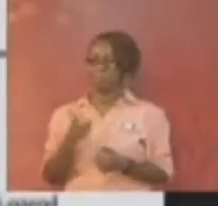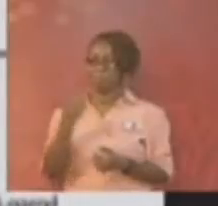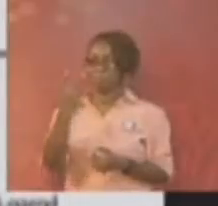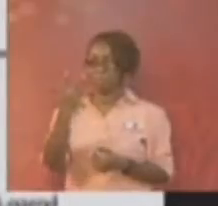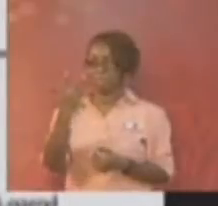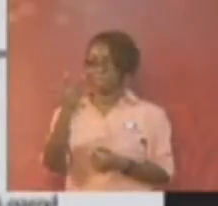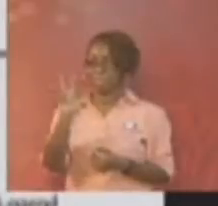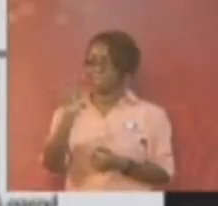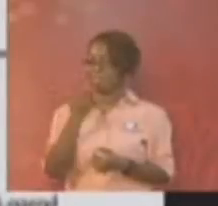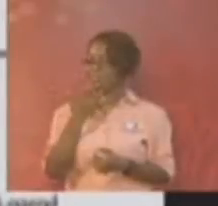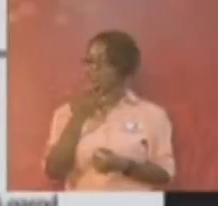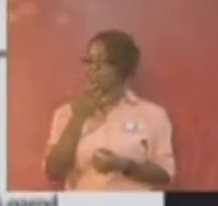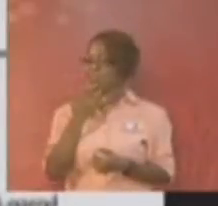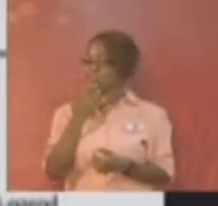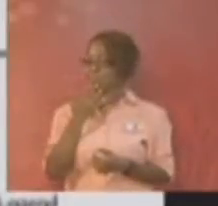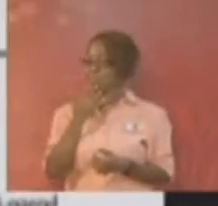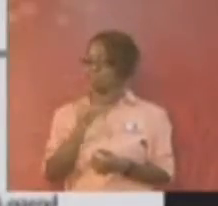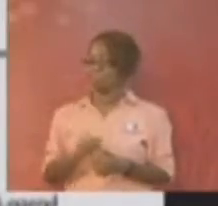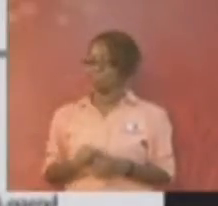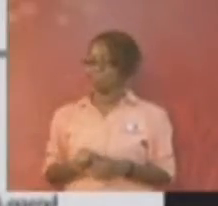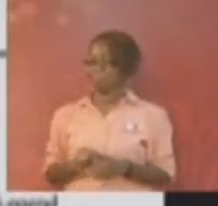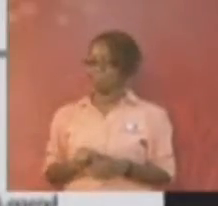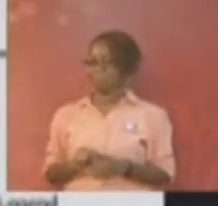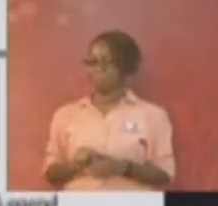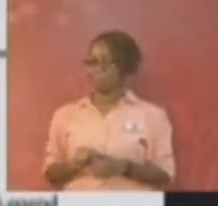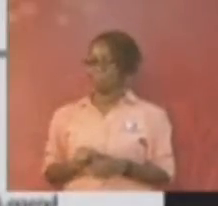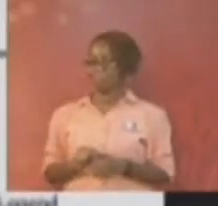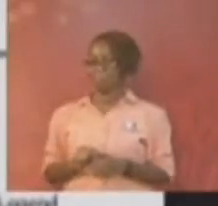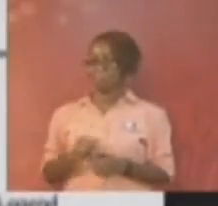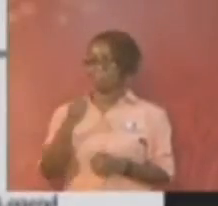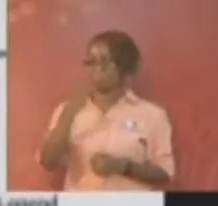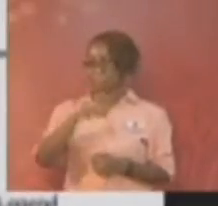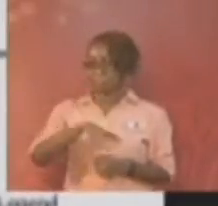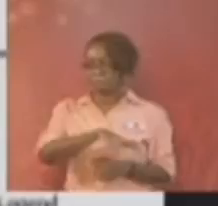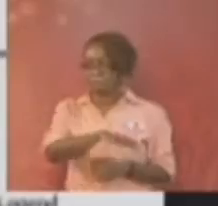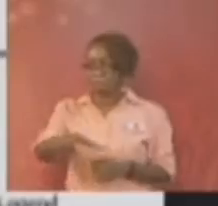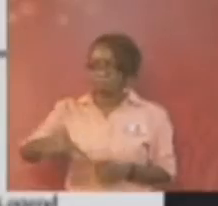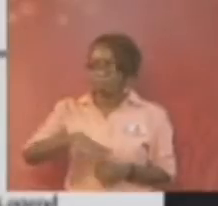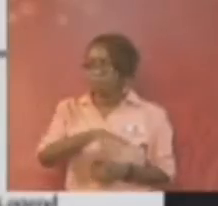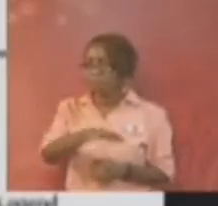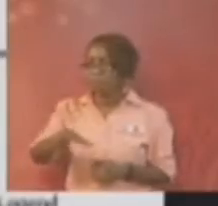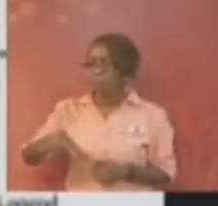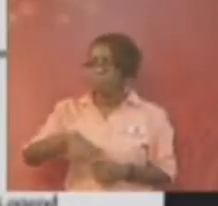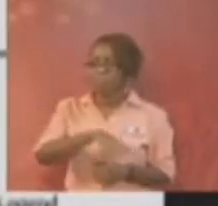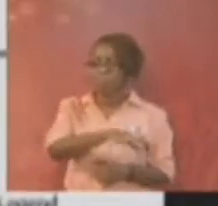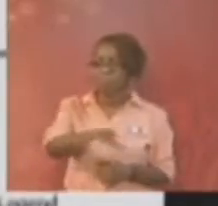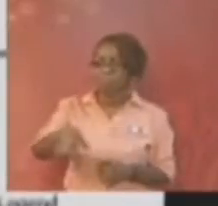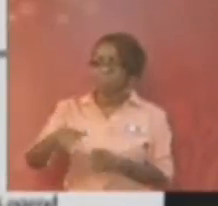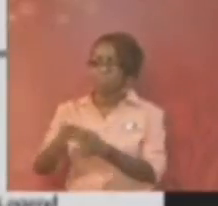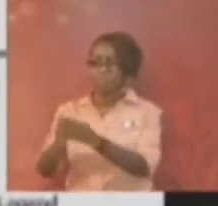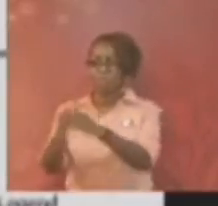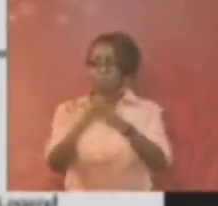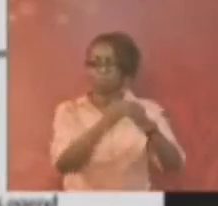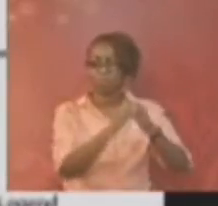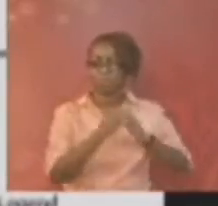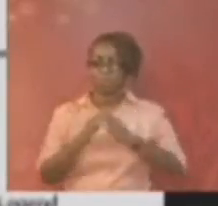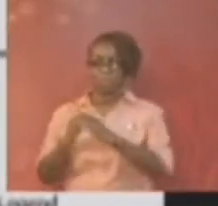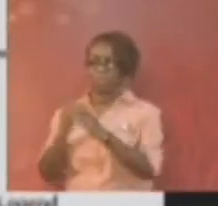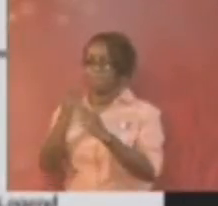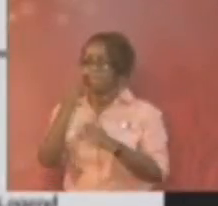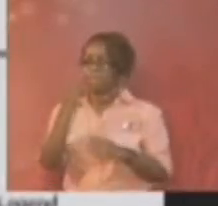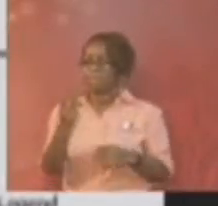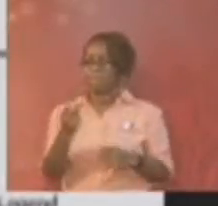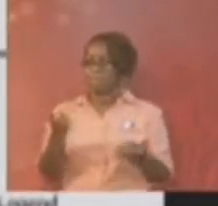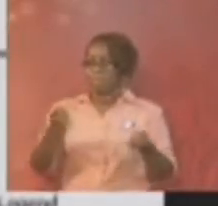We're showing the counties and the communities in which we have seen cases across the last 2